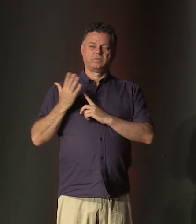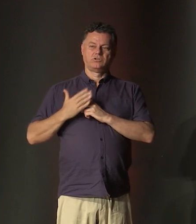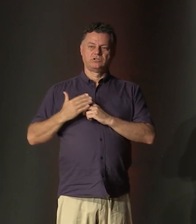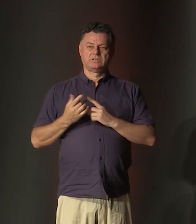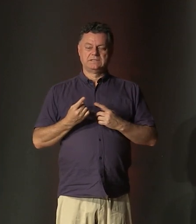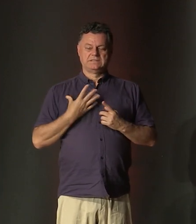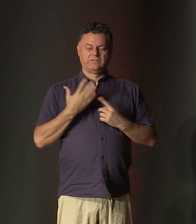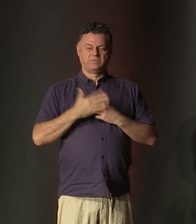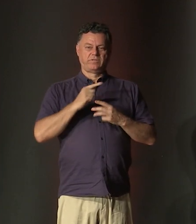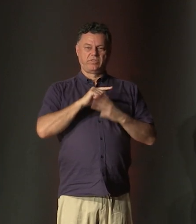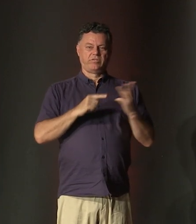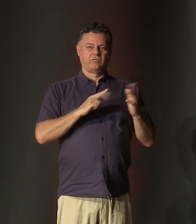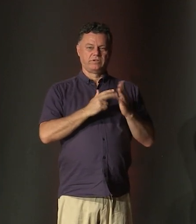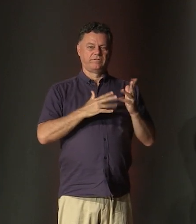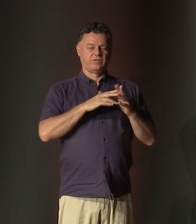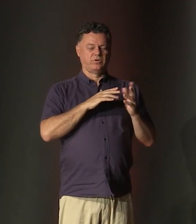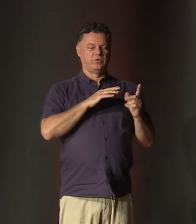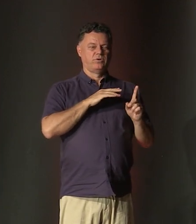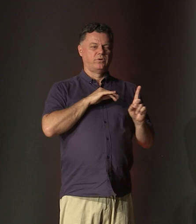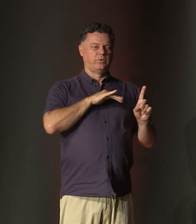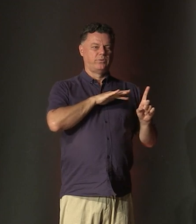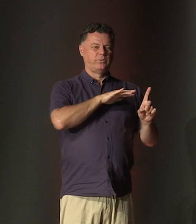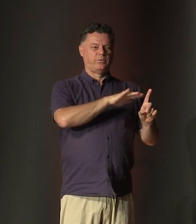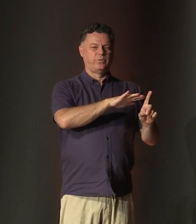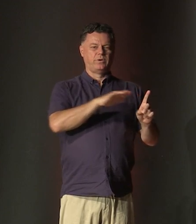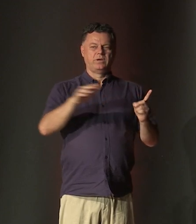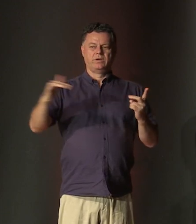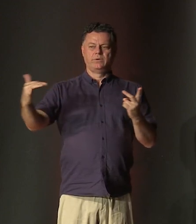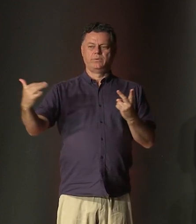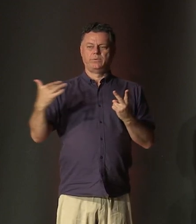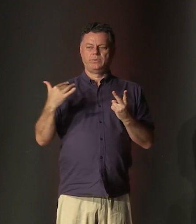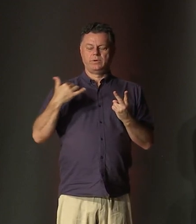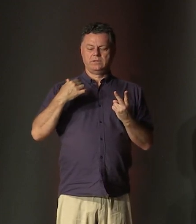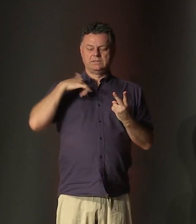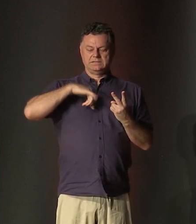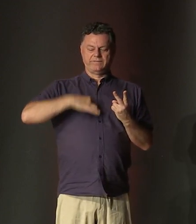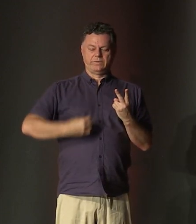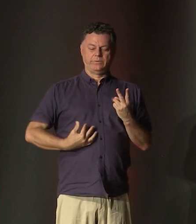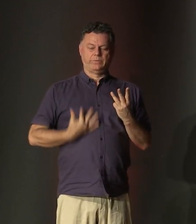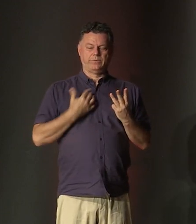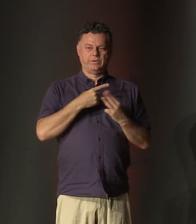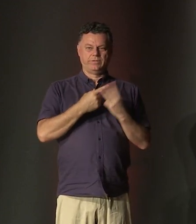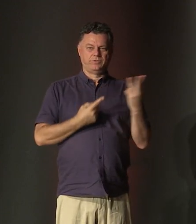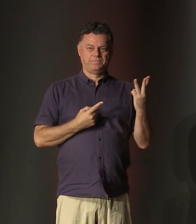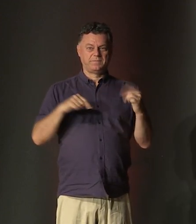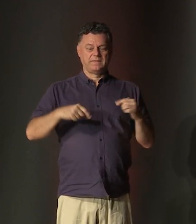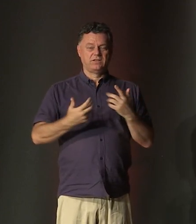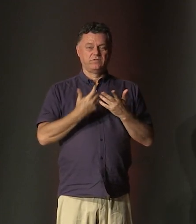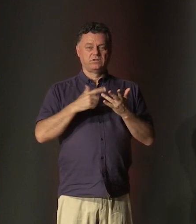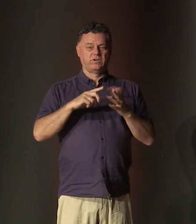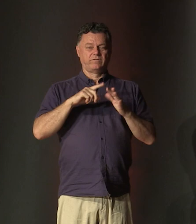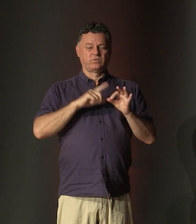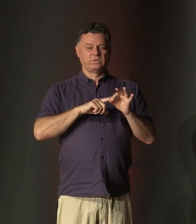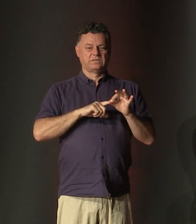University of Queensland School of Psychology Compassionate Mind Research Group, We've conducted several studies